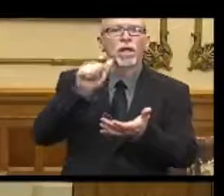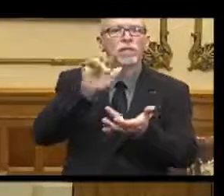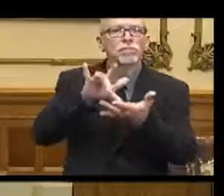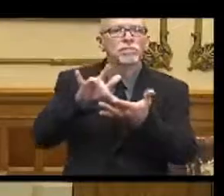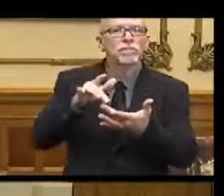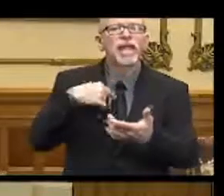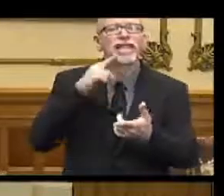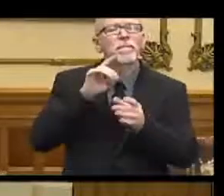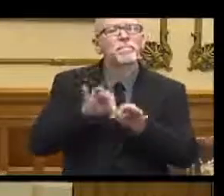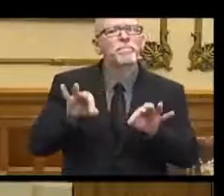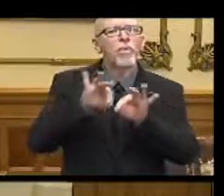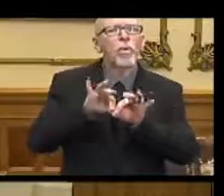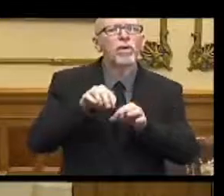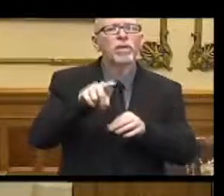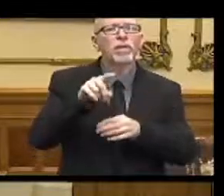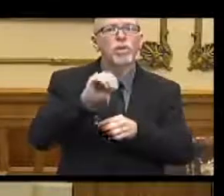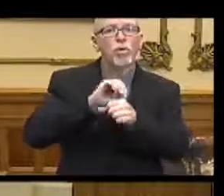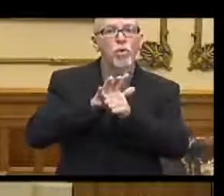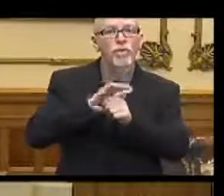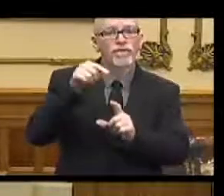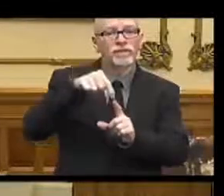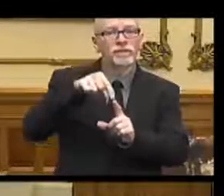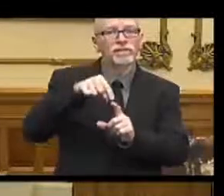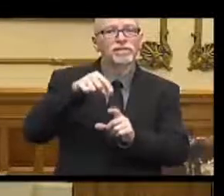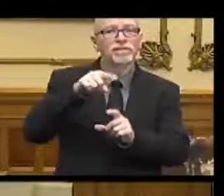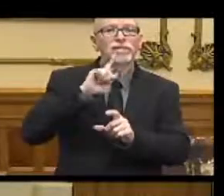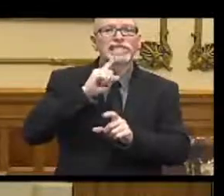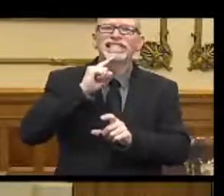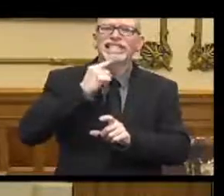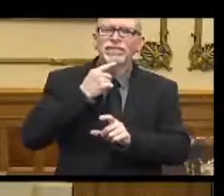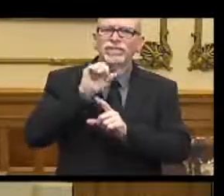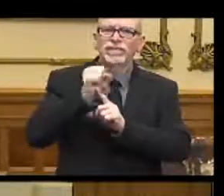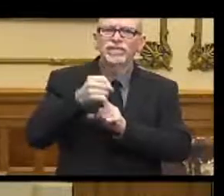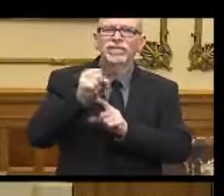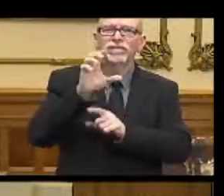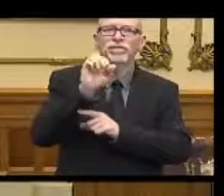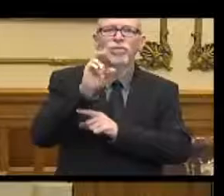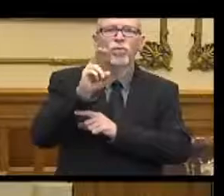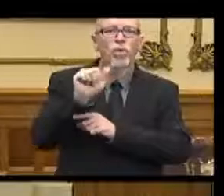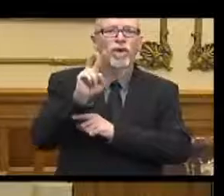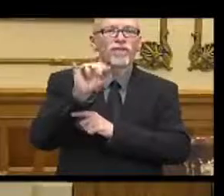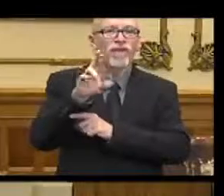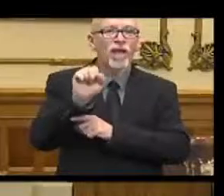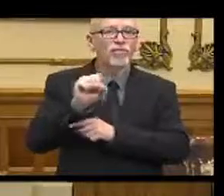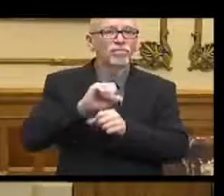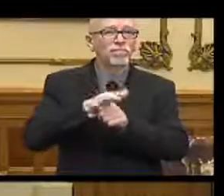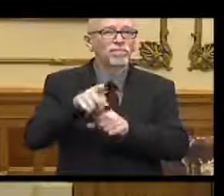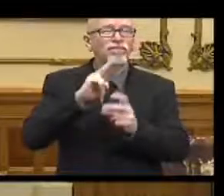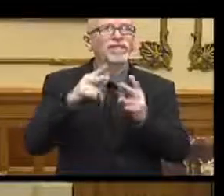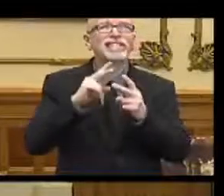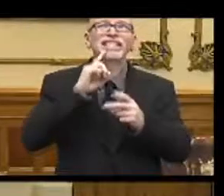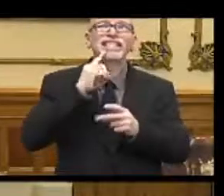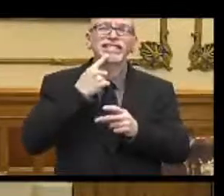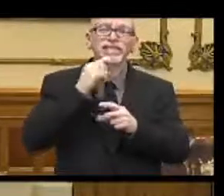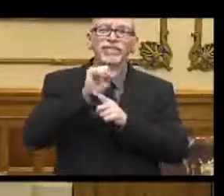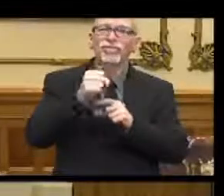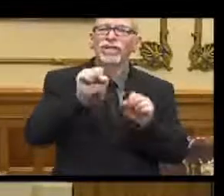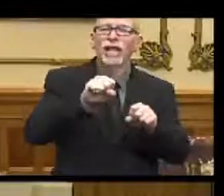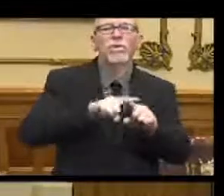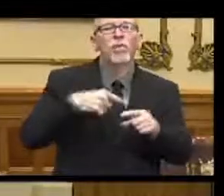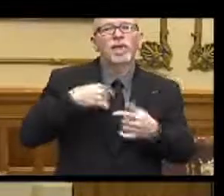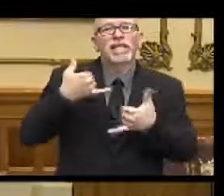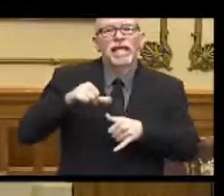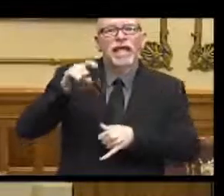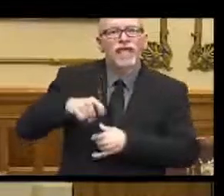important to recognize that COVID-19 is a serious condition. Coronavirus is very contagious, no question about it. But we still need to take care